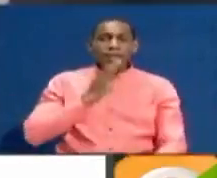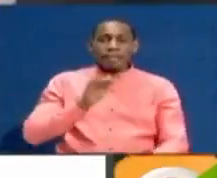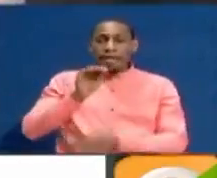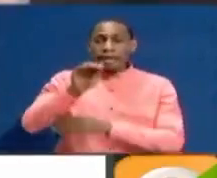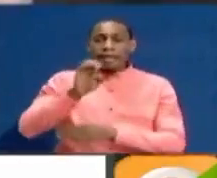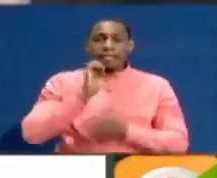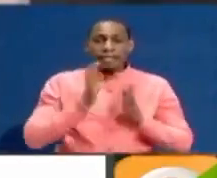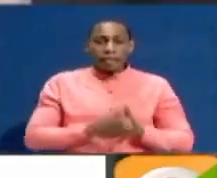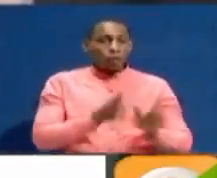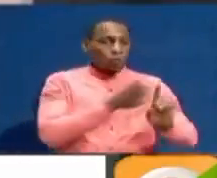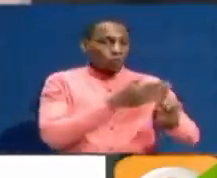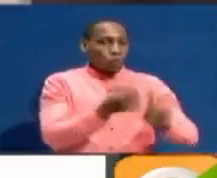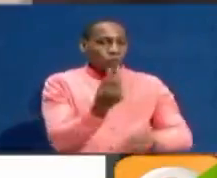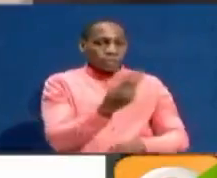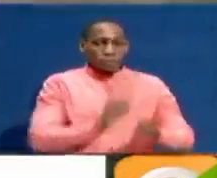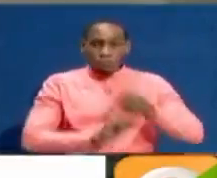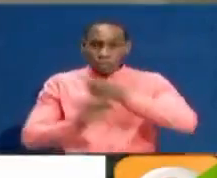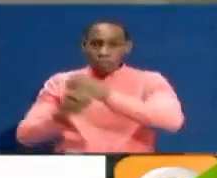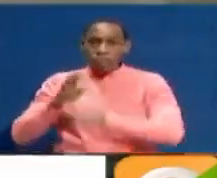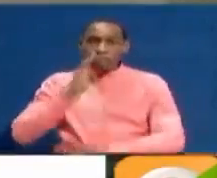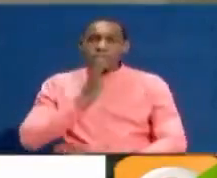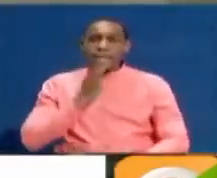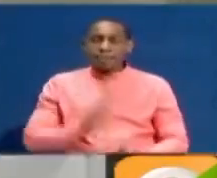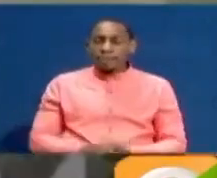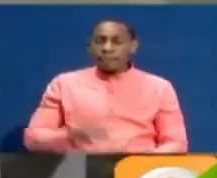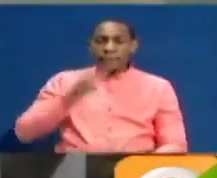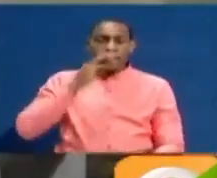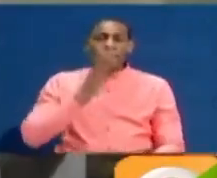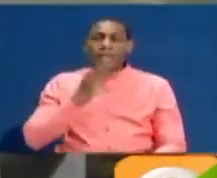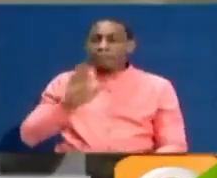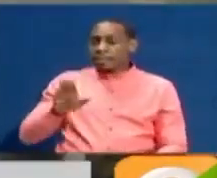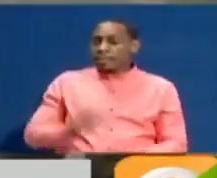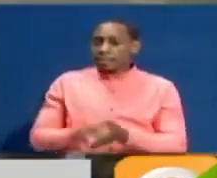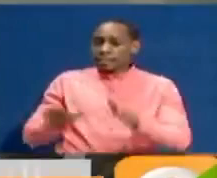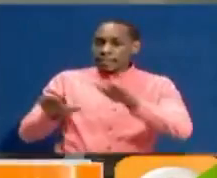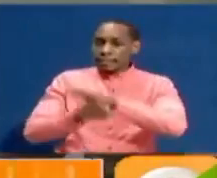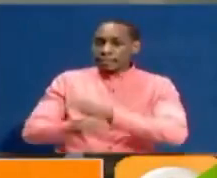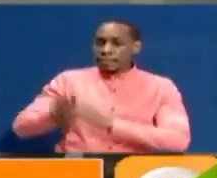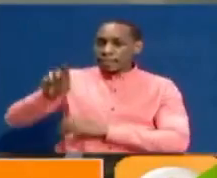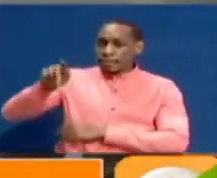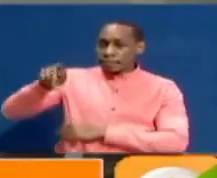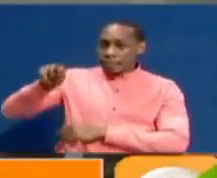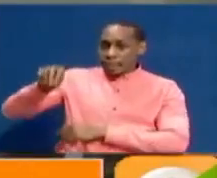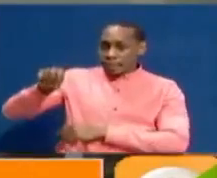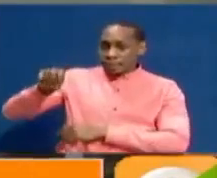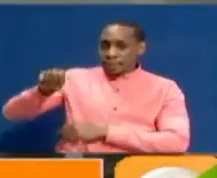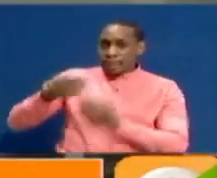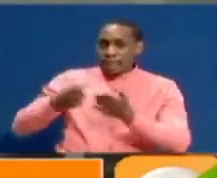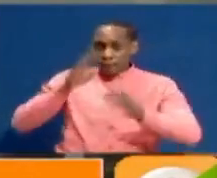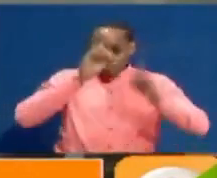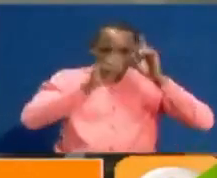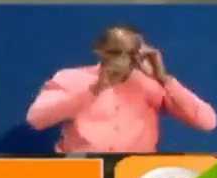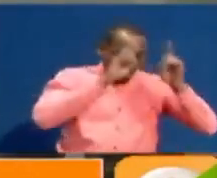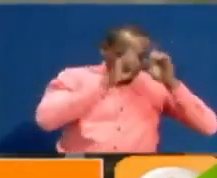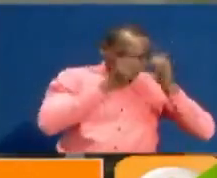on the elders to persuade them to support him. Musalia huyu amekuwa deputy prime minister. Sasa hii